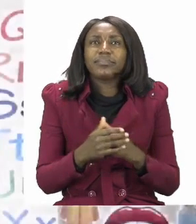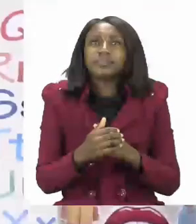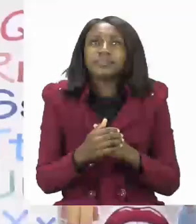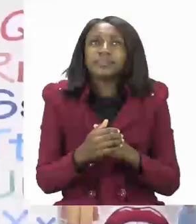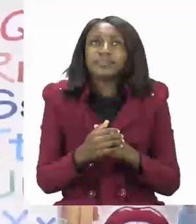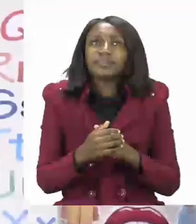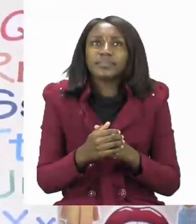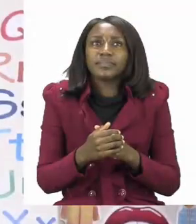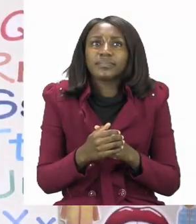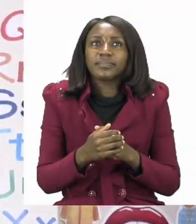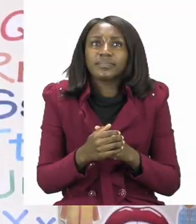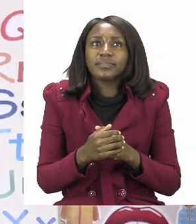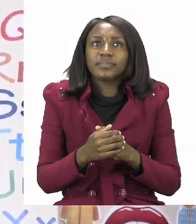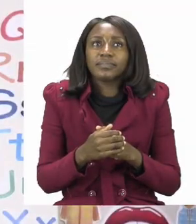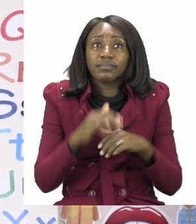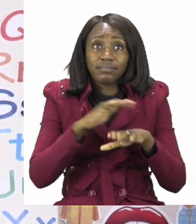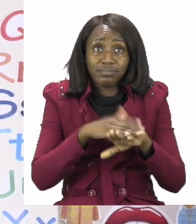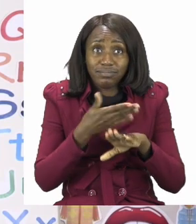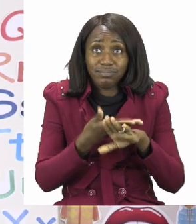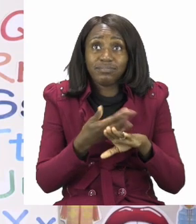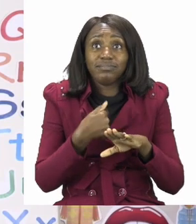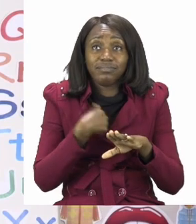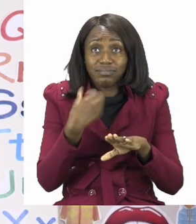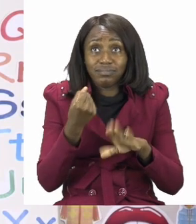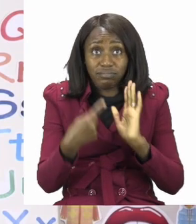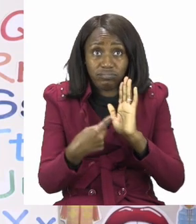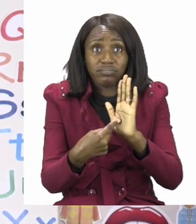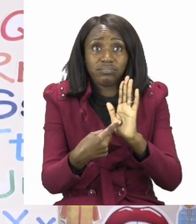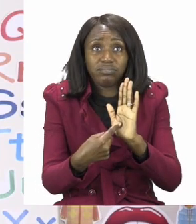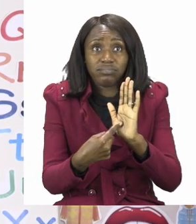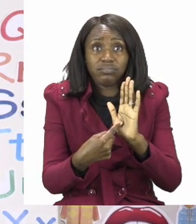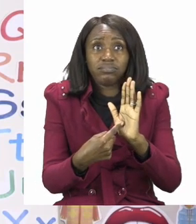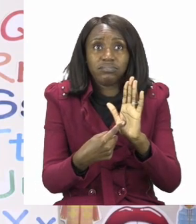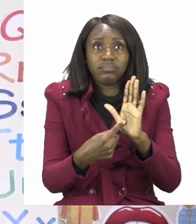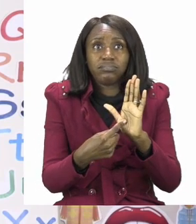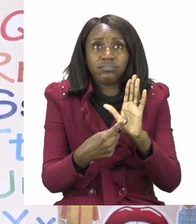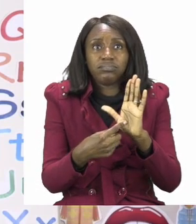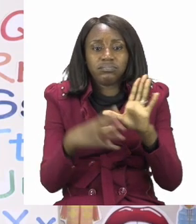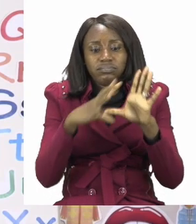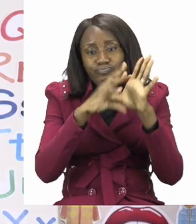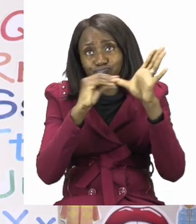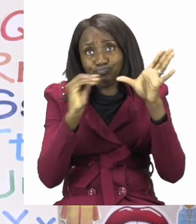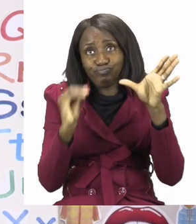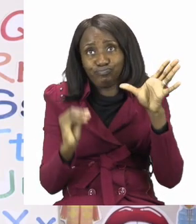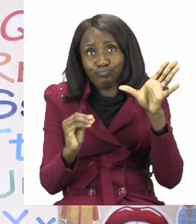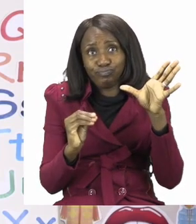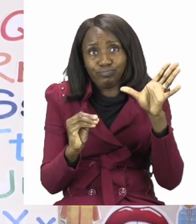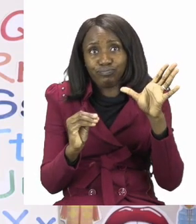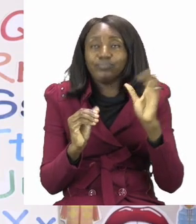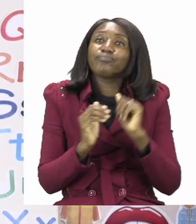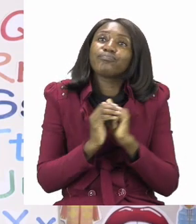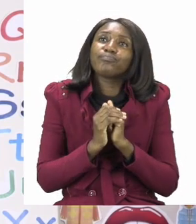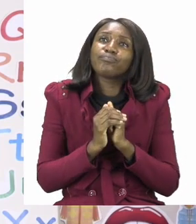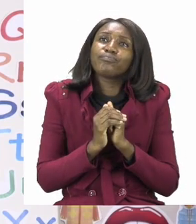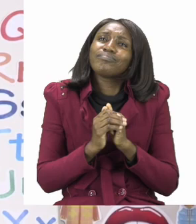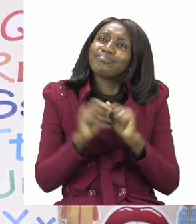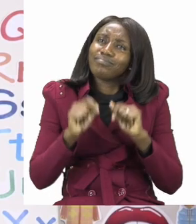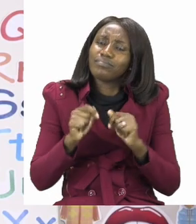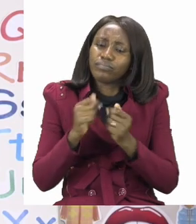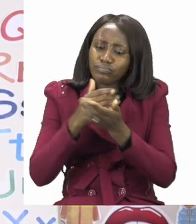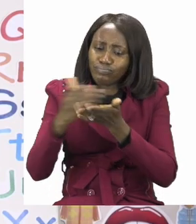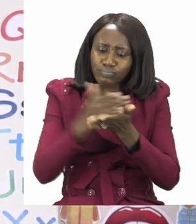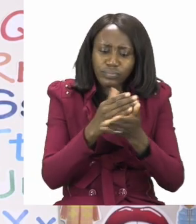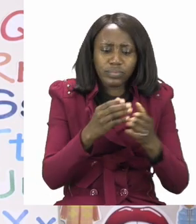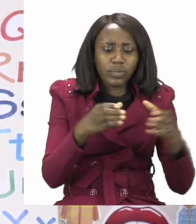I have some examples on the board. Here I have my leaves, and we are going to try and share those